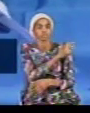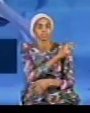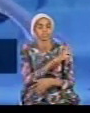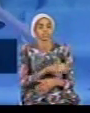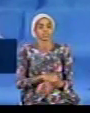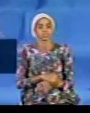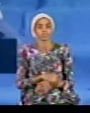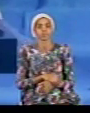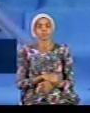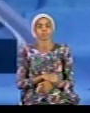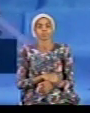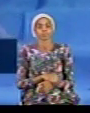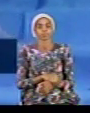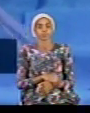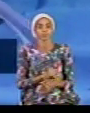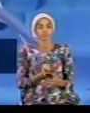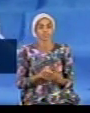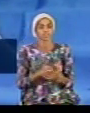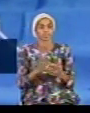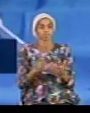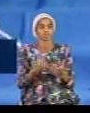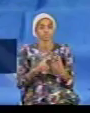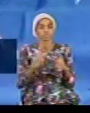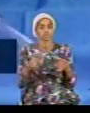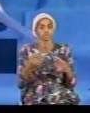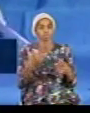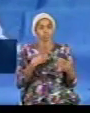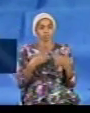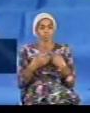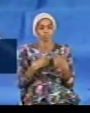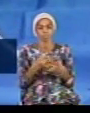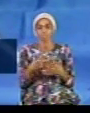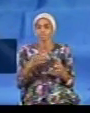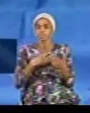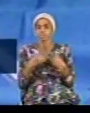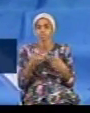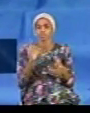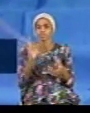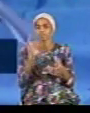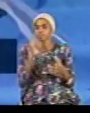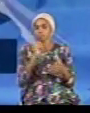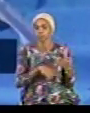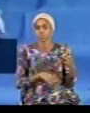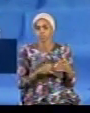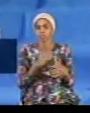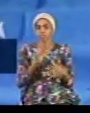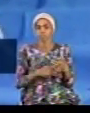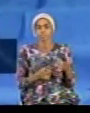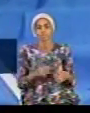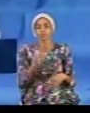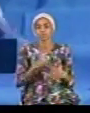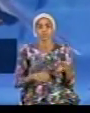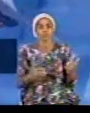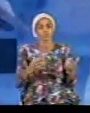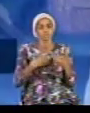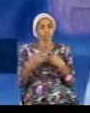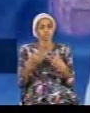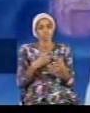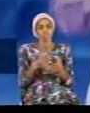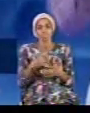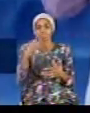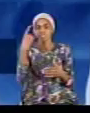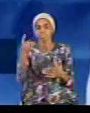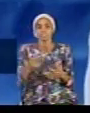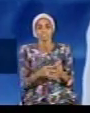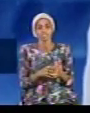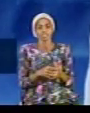she wanted to go and complain. Complain of what? What's happening? What do you want to complain? She said she